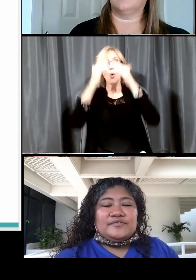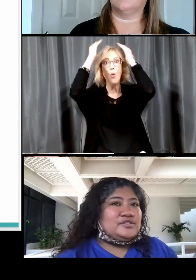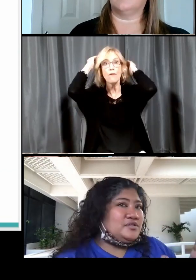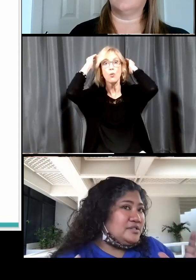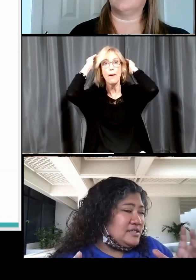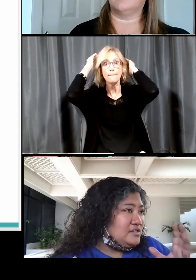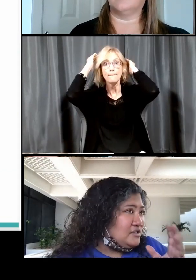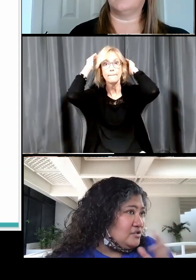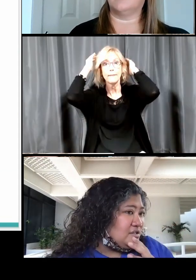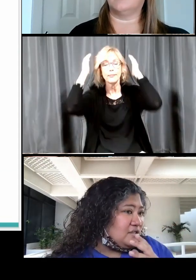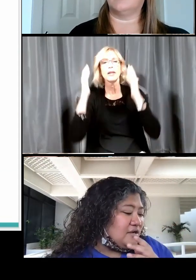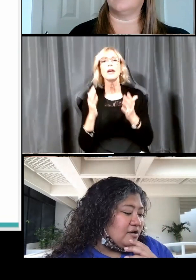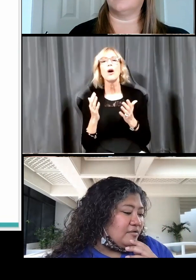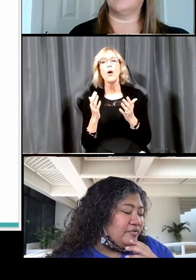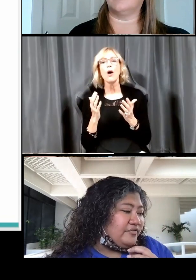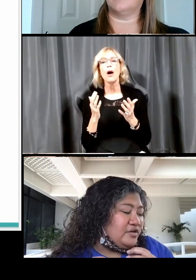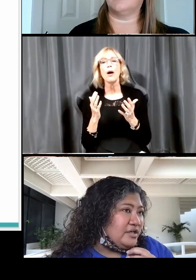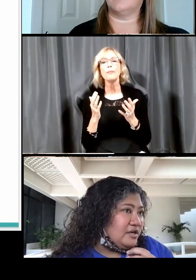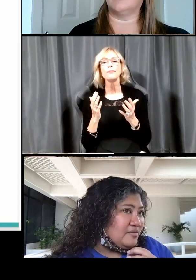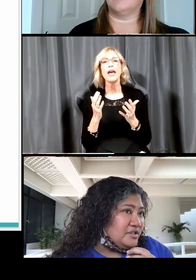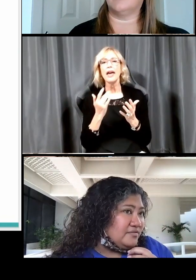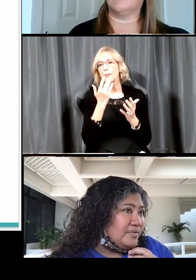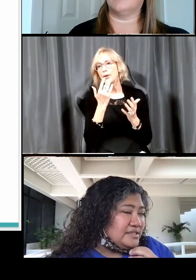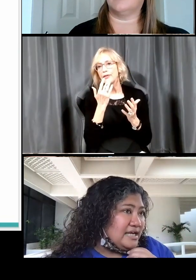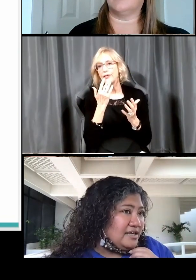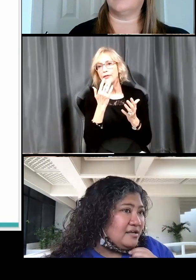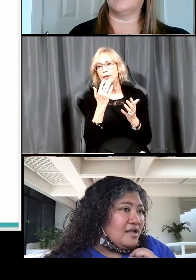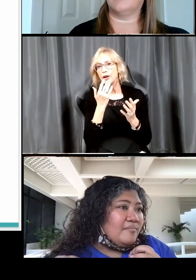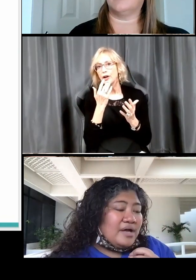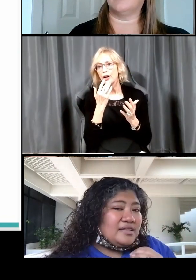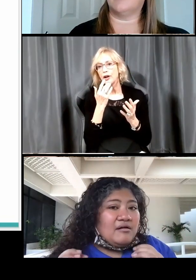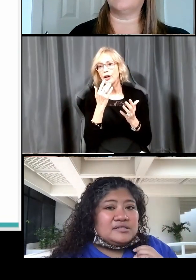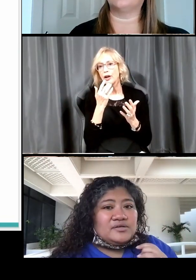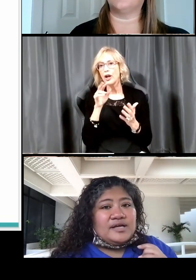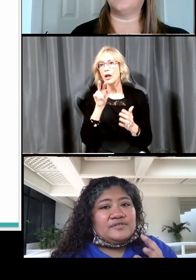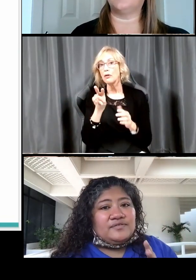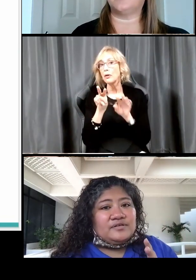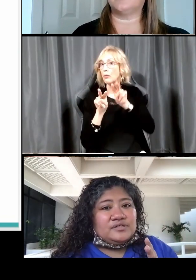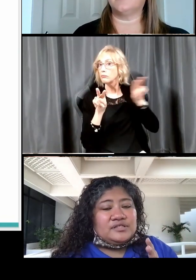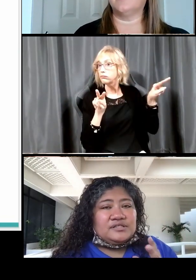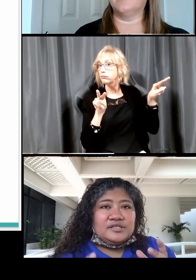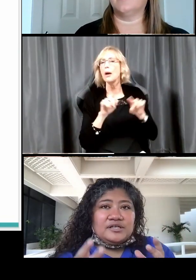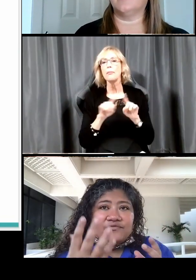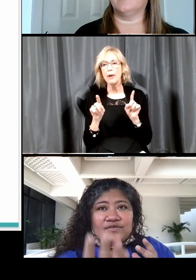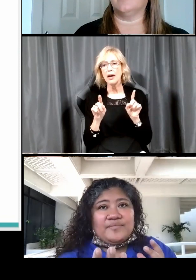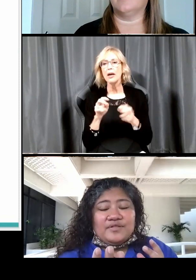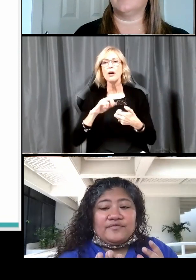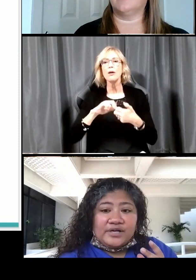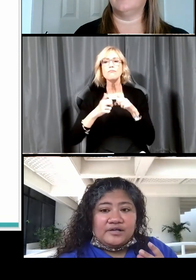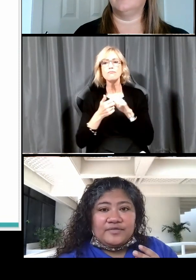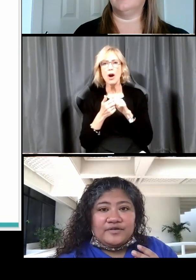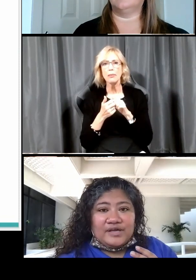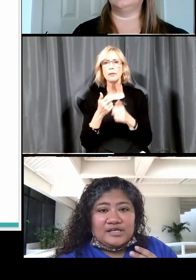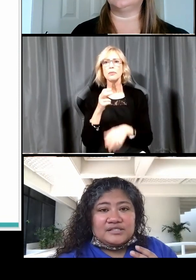and some of our students tend to prefer looking at objects from the side, but they also have difficulties looking from